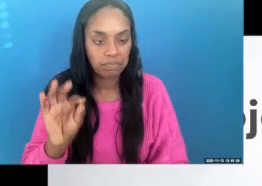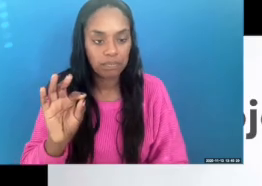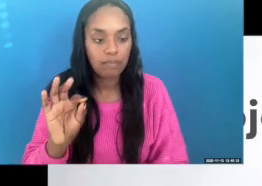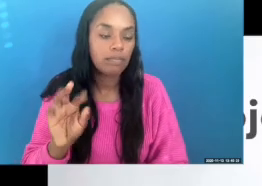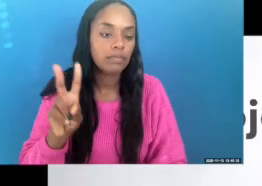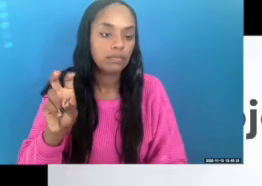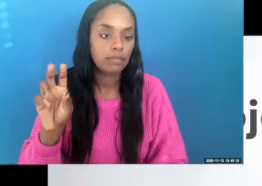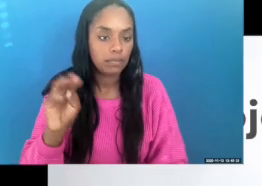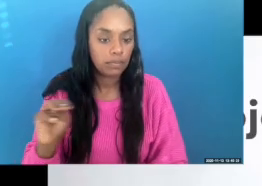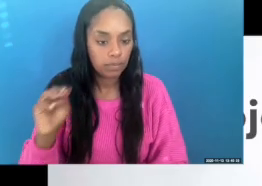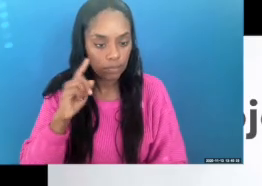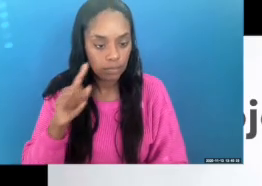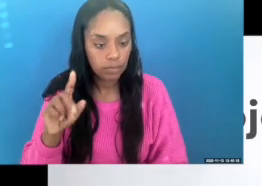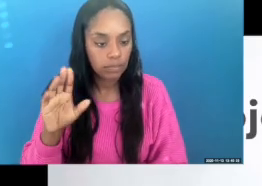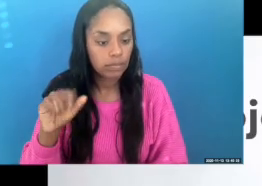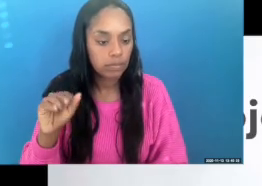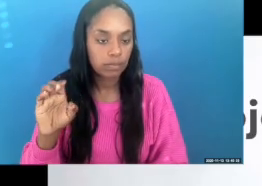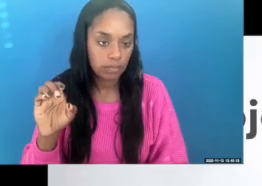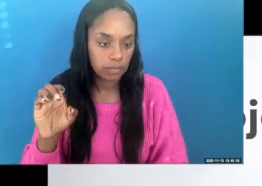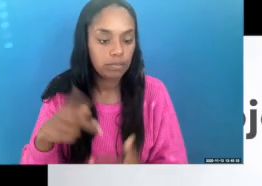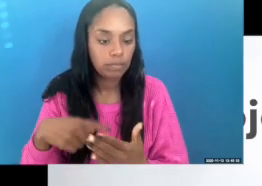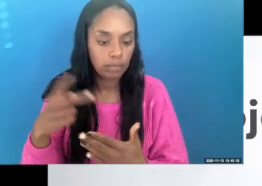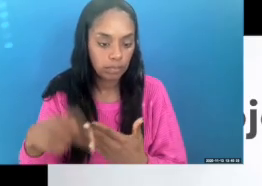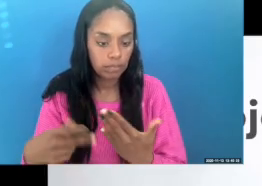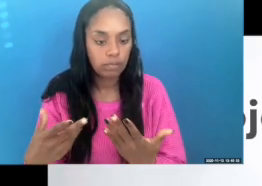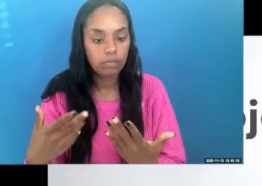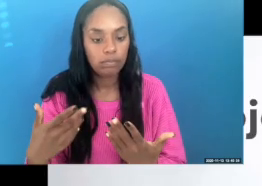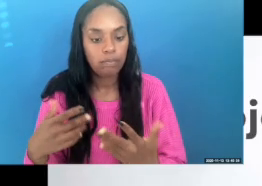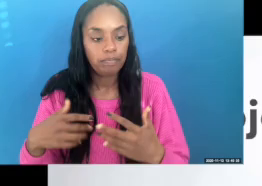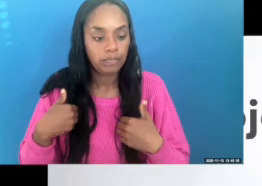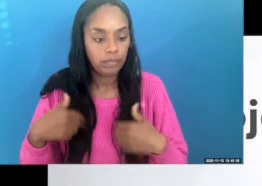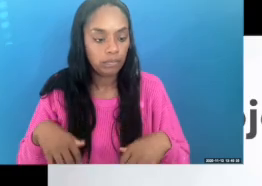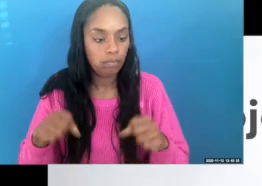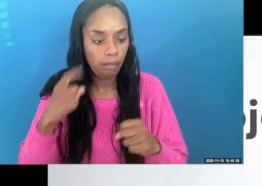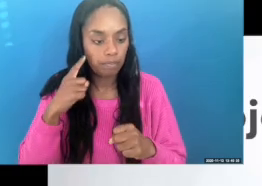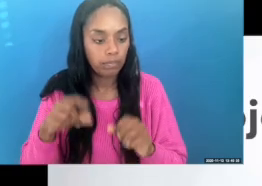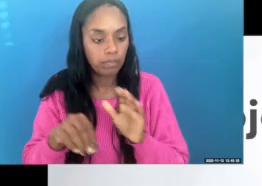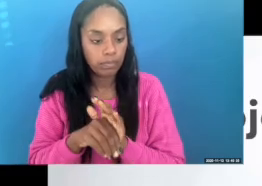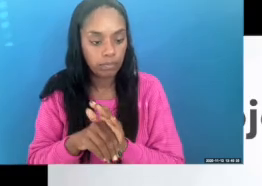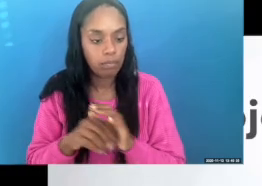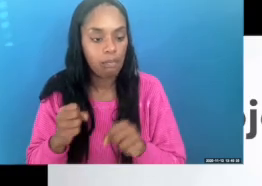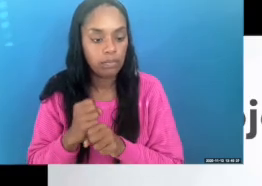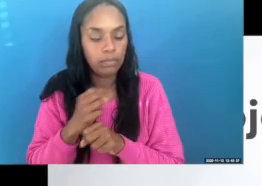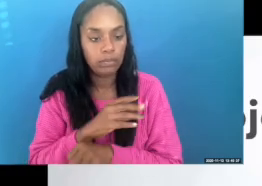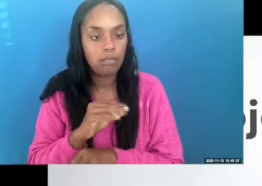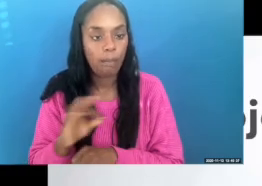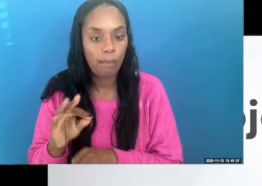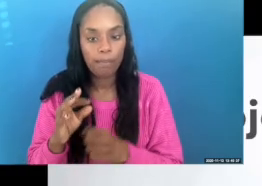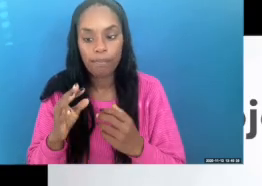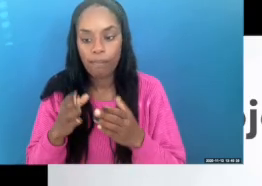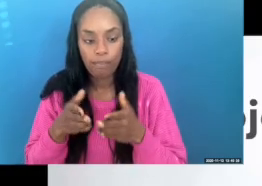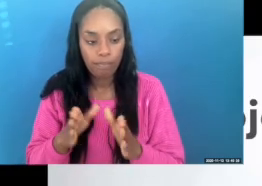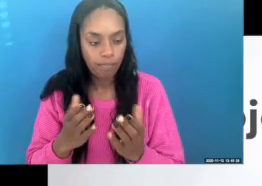million in demand for projects, only $2 million was allocated over the past 2 years. $200 million for